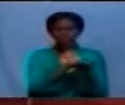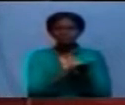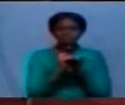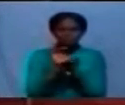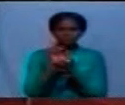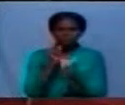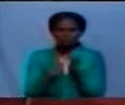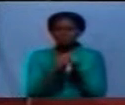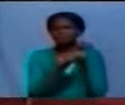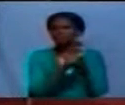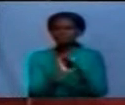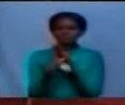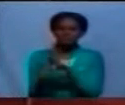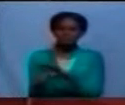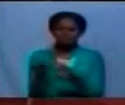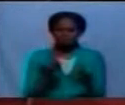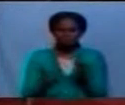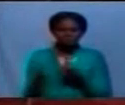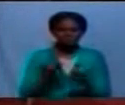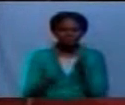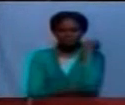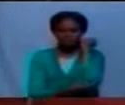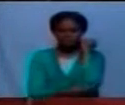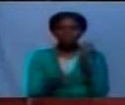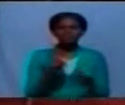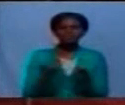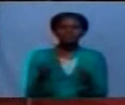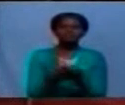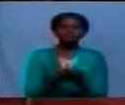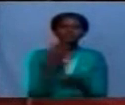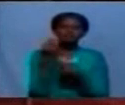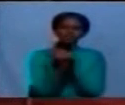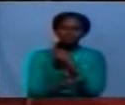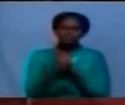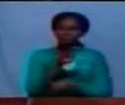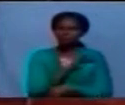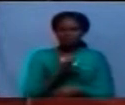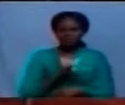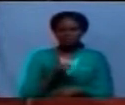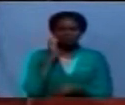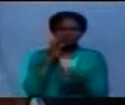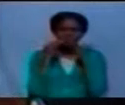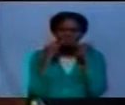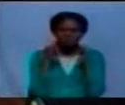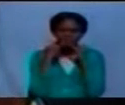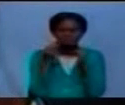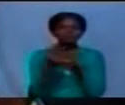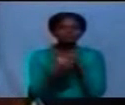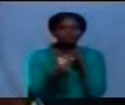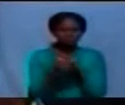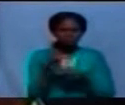that exclude the poor and benefit the rich, benefit the foreign companies. And I'll tell you that saving is not about being